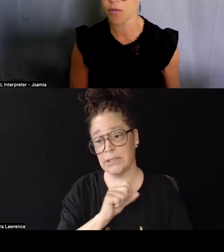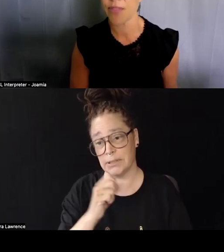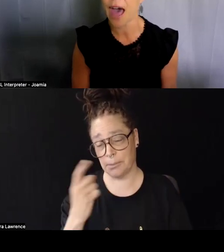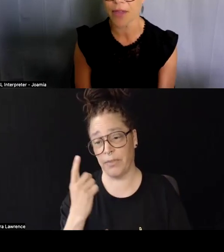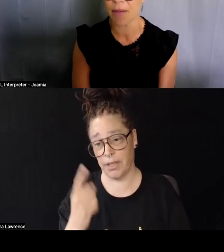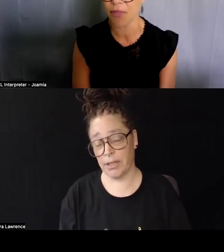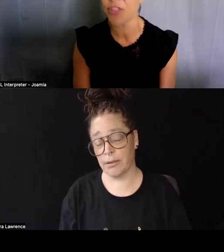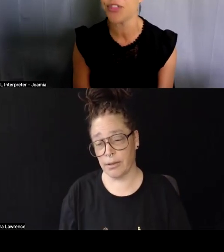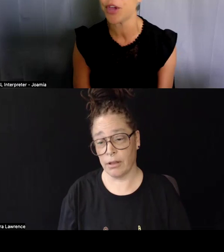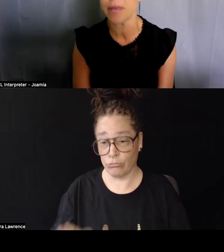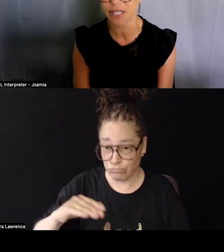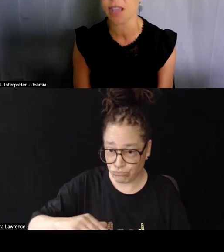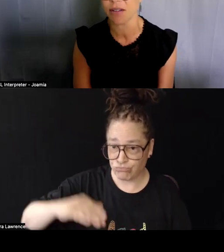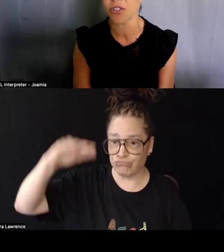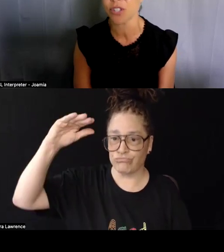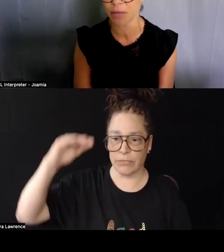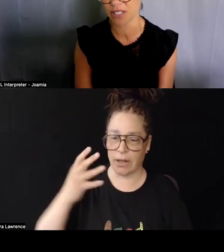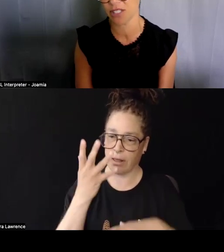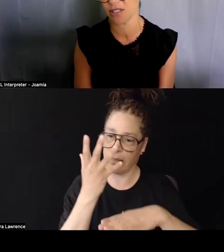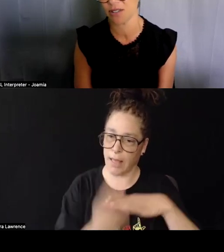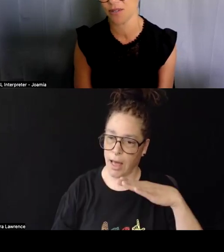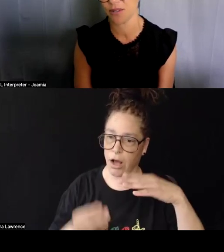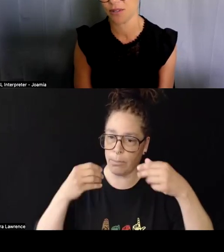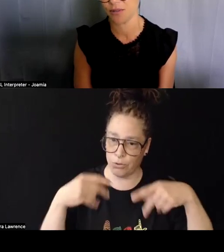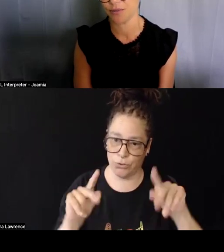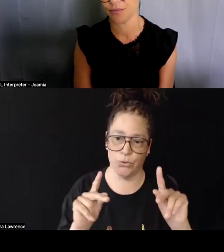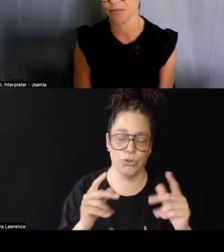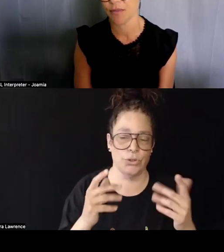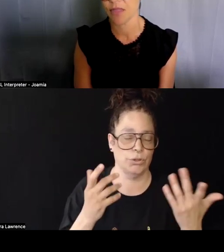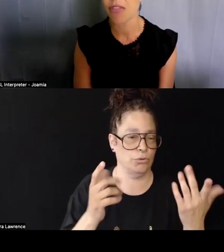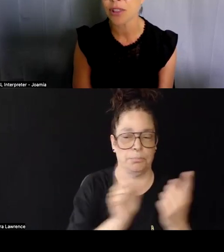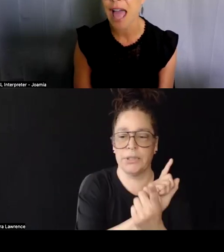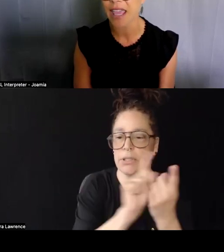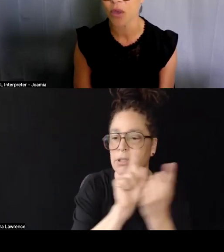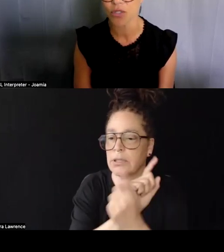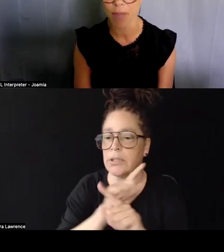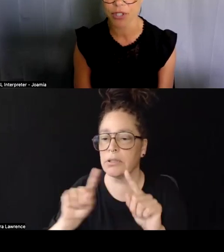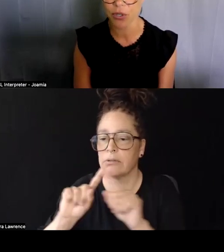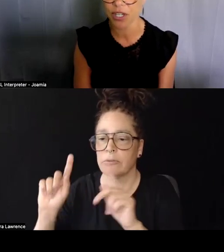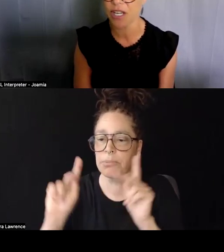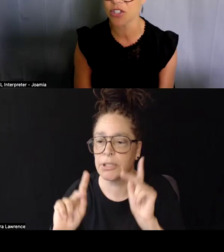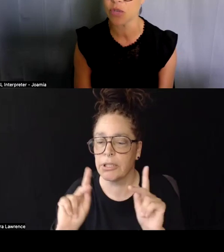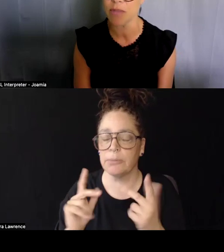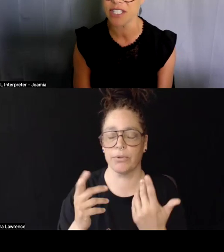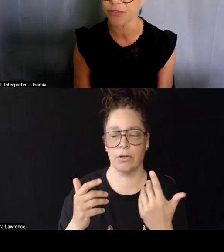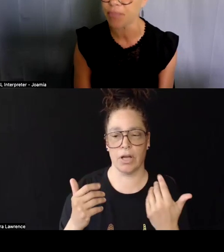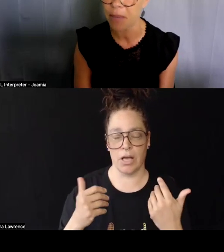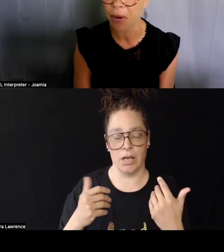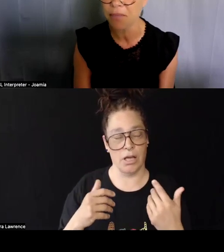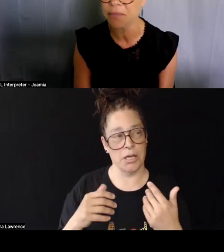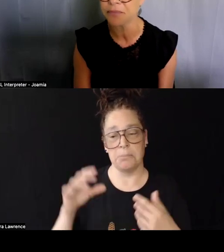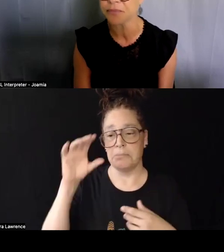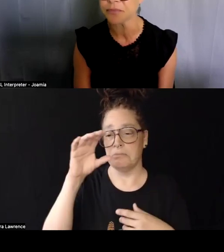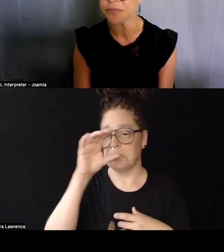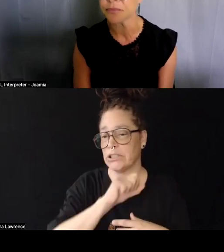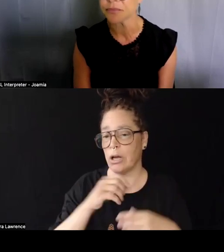Because without them, they're missing so much. And they're lacking those opportunities to meet different